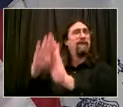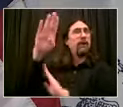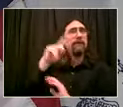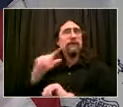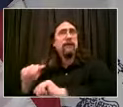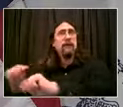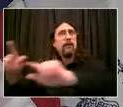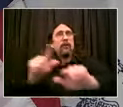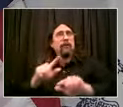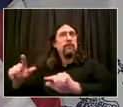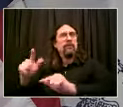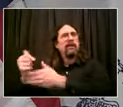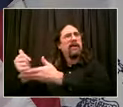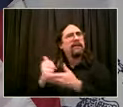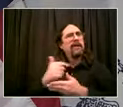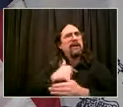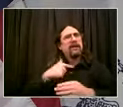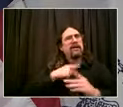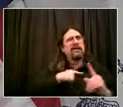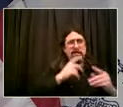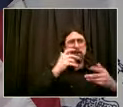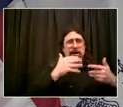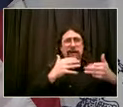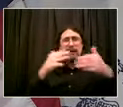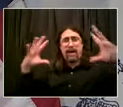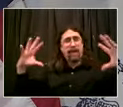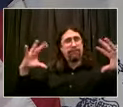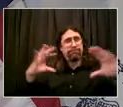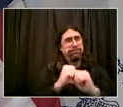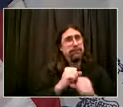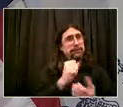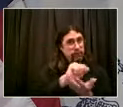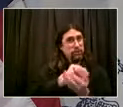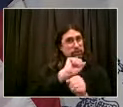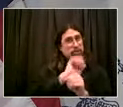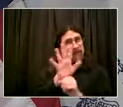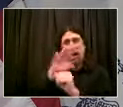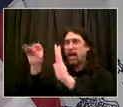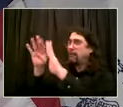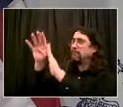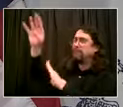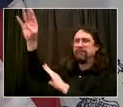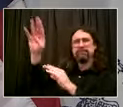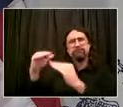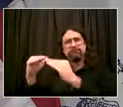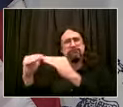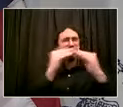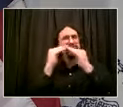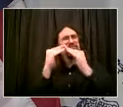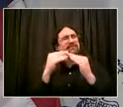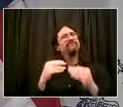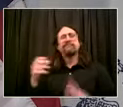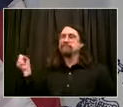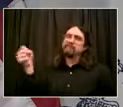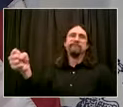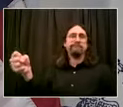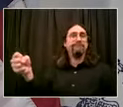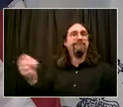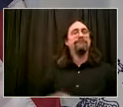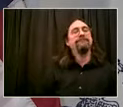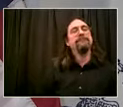Secondly, on the city's response to the problems of mental health, public mental health, you